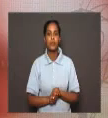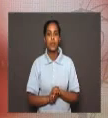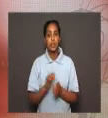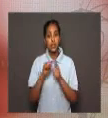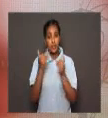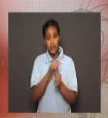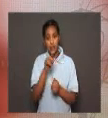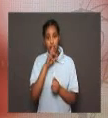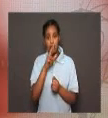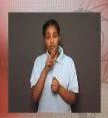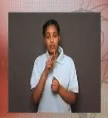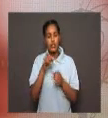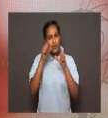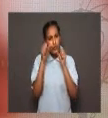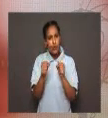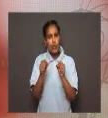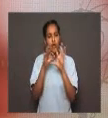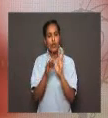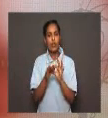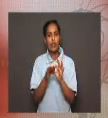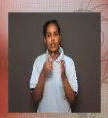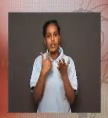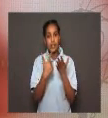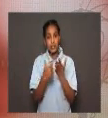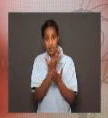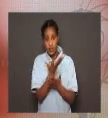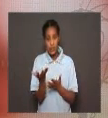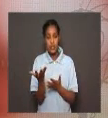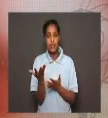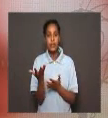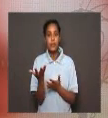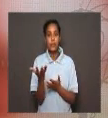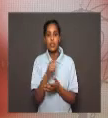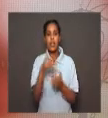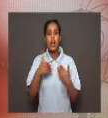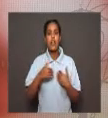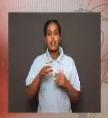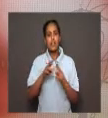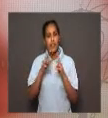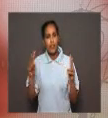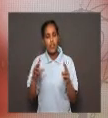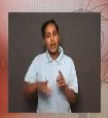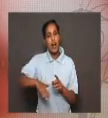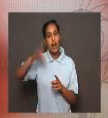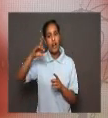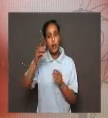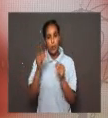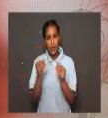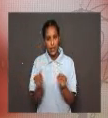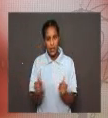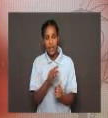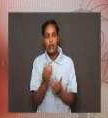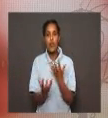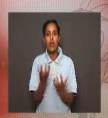Since there is such strong bonding in these substances, they have very high melting